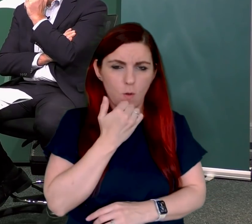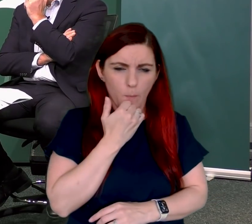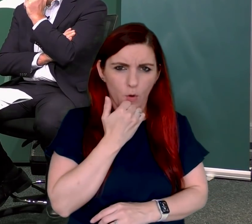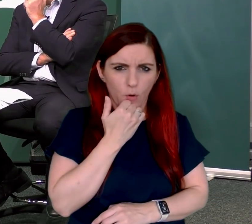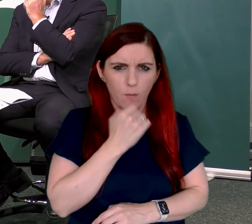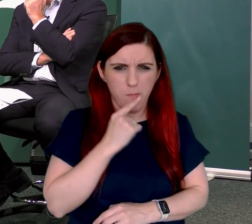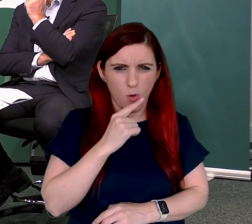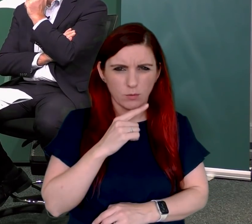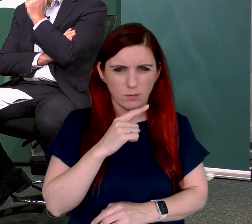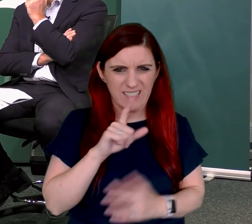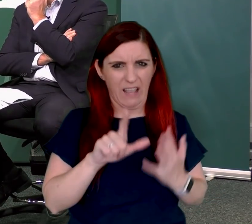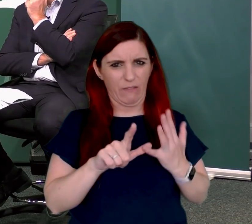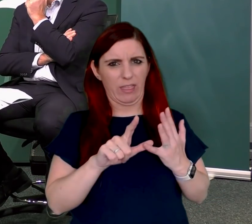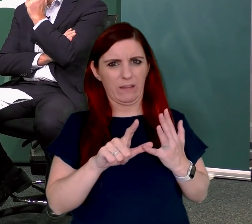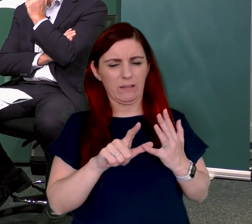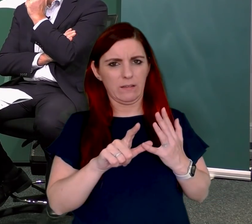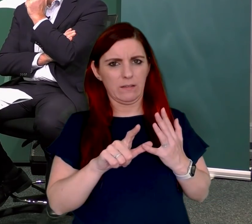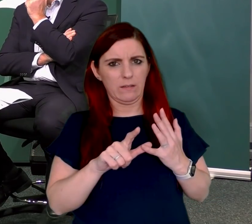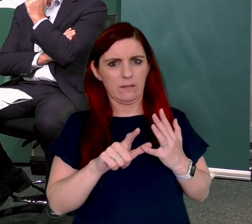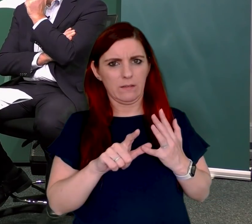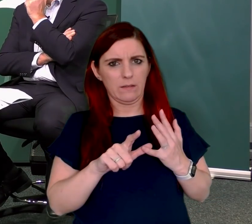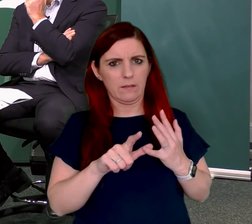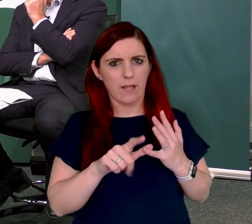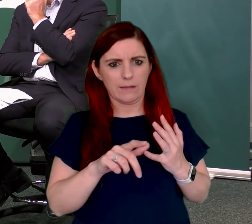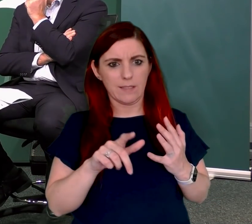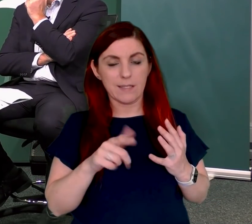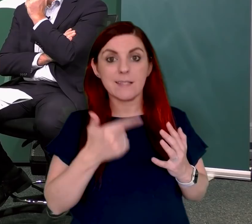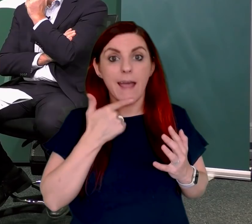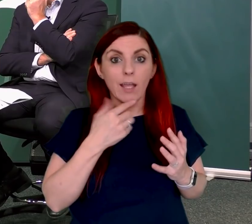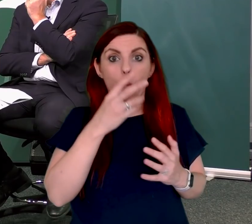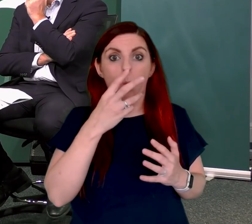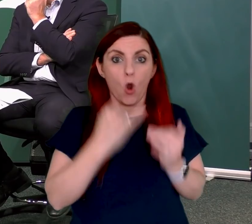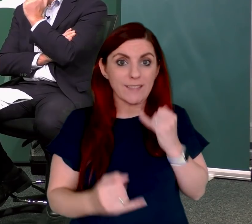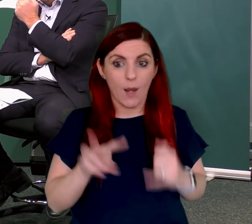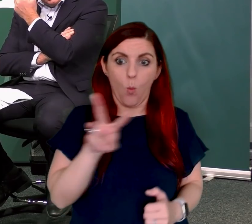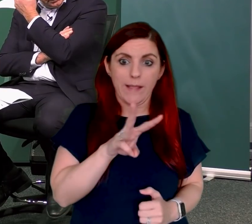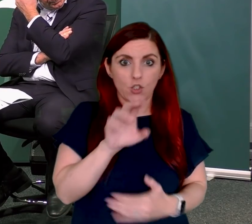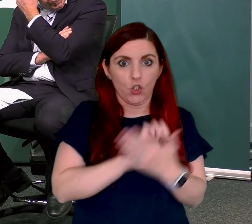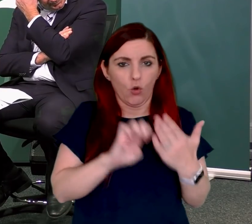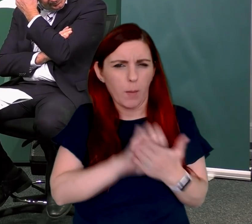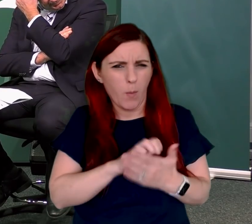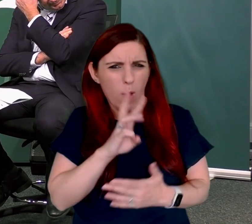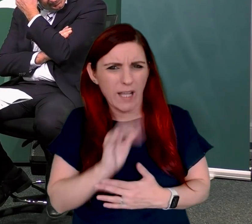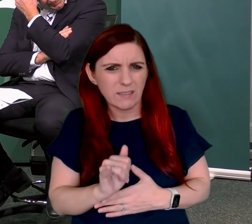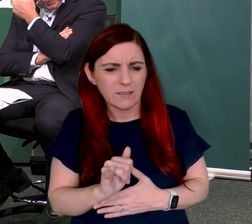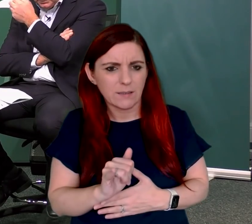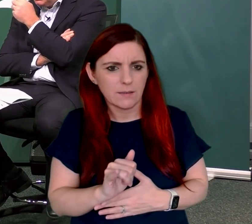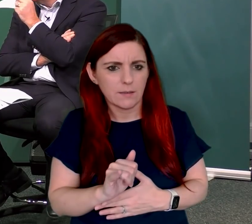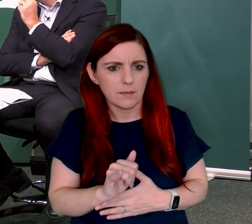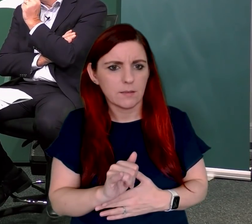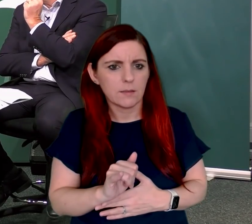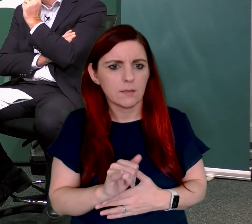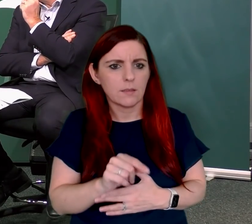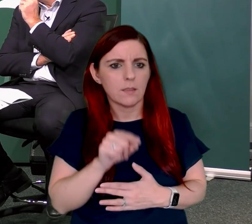So why is it that we're essentially second worst in Western Europe despite having the highest vaccination rate? That refers to the